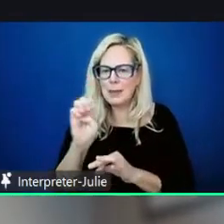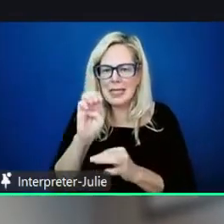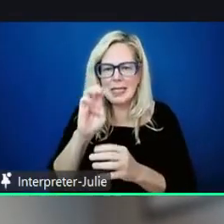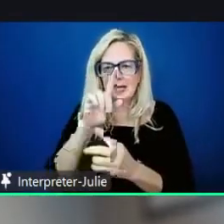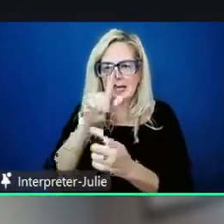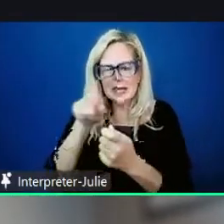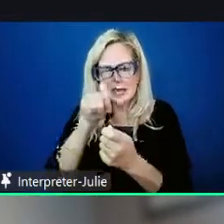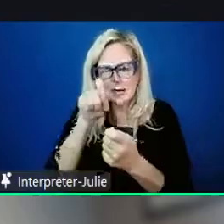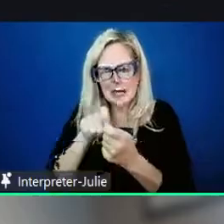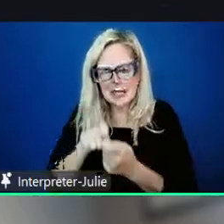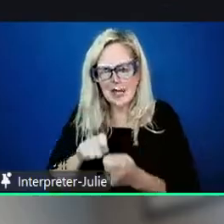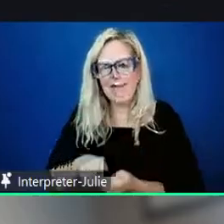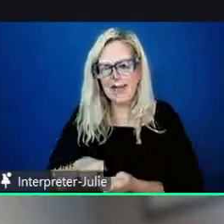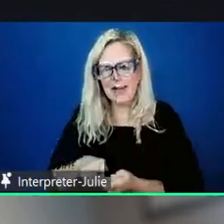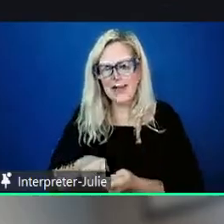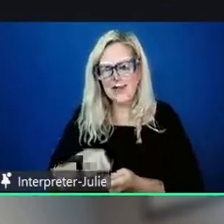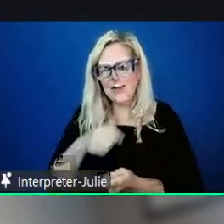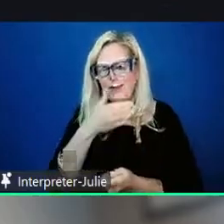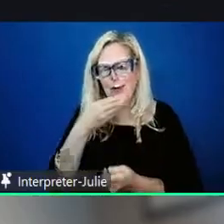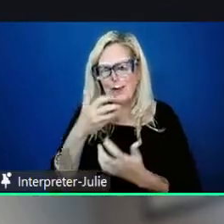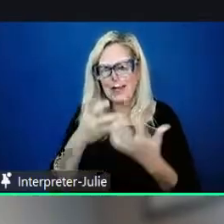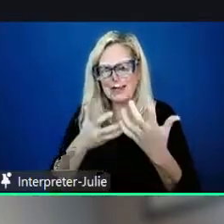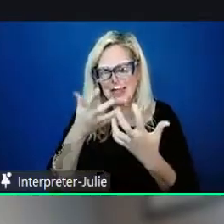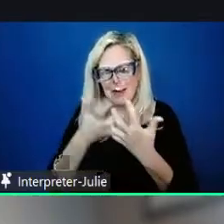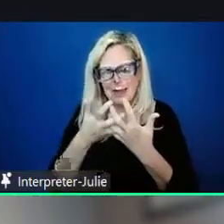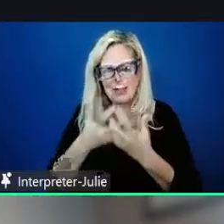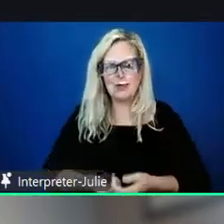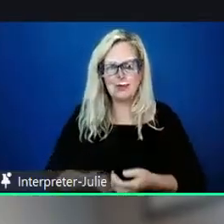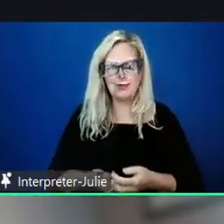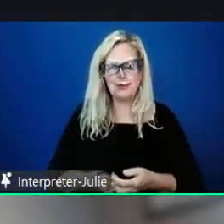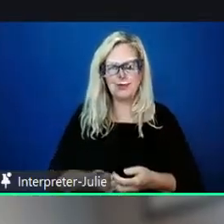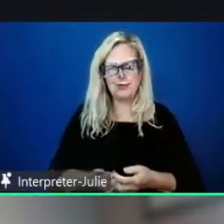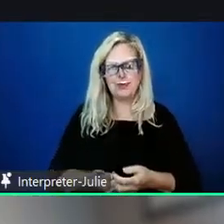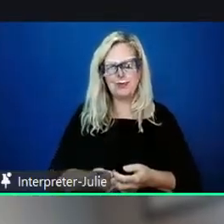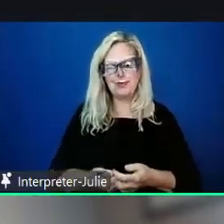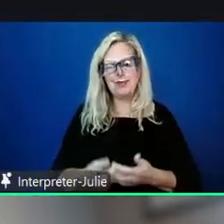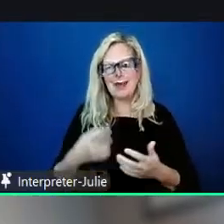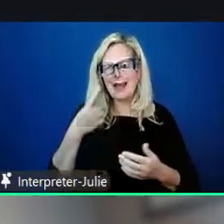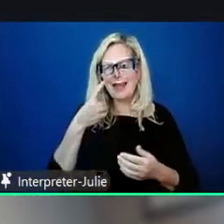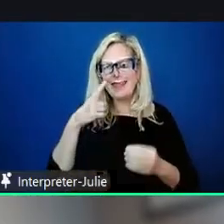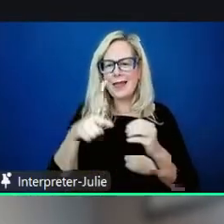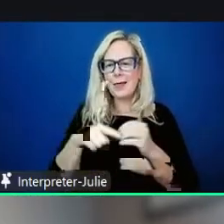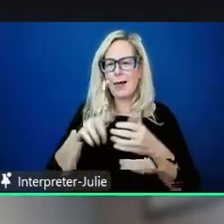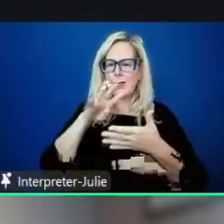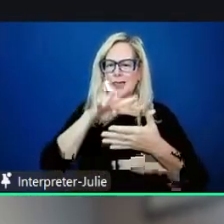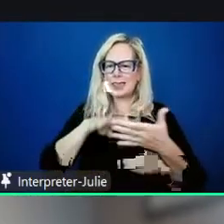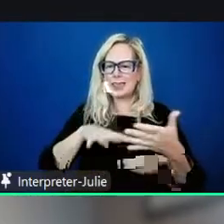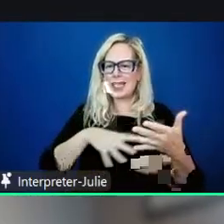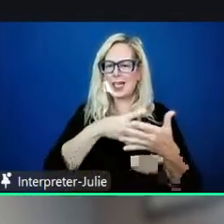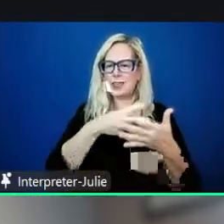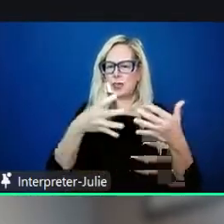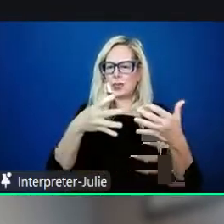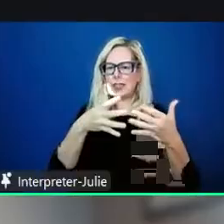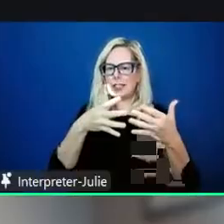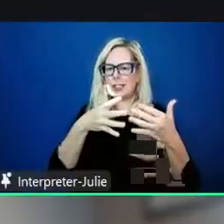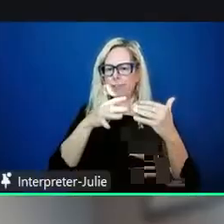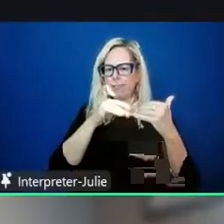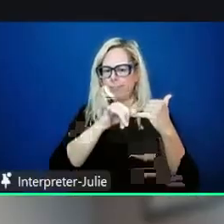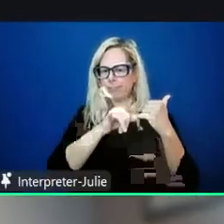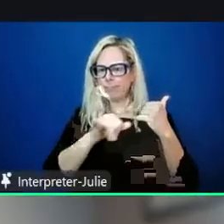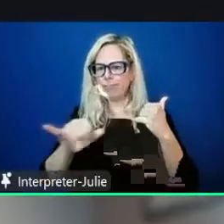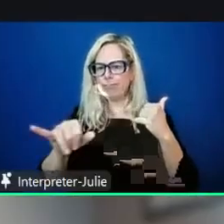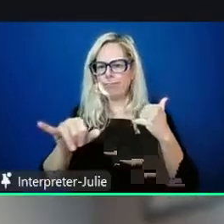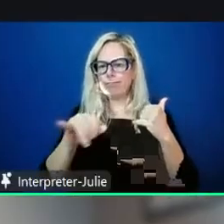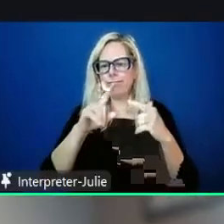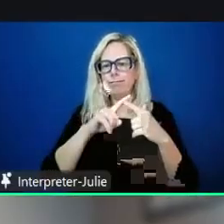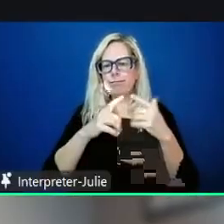So the other is thinking about scheduling continuity and how it could worsen conditions. So rotations may have variable shift